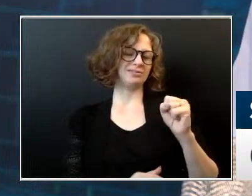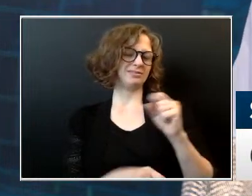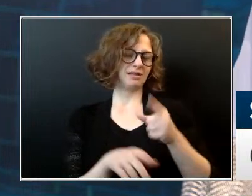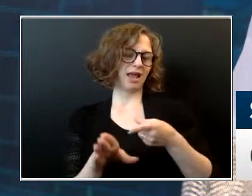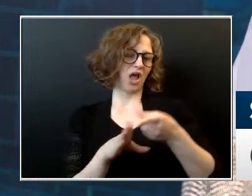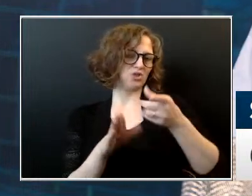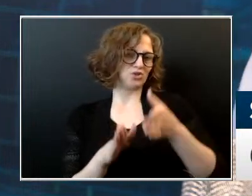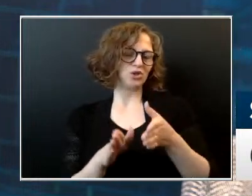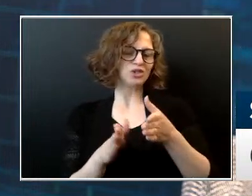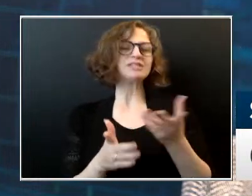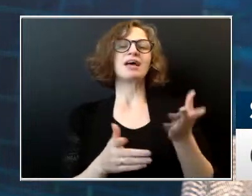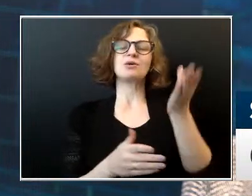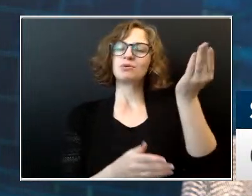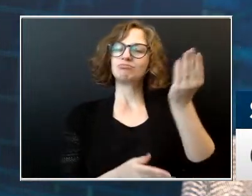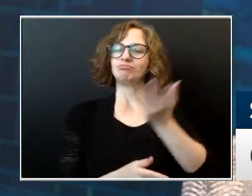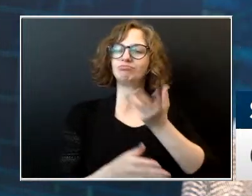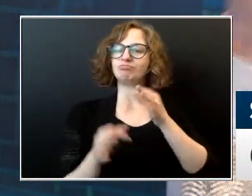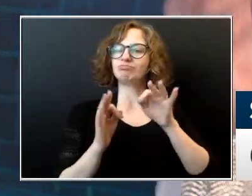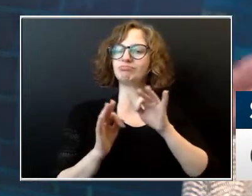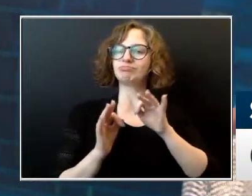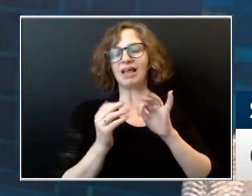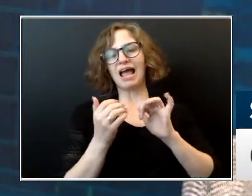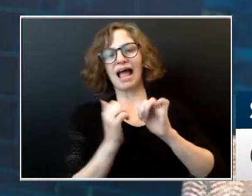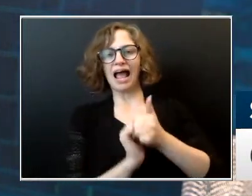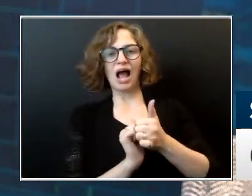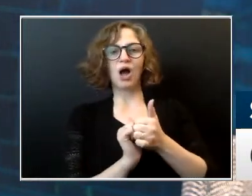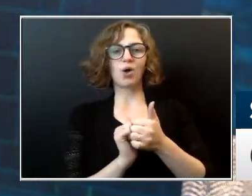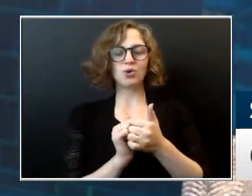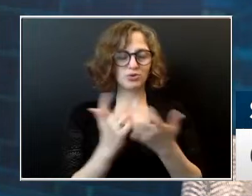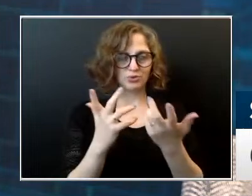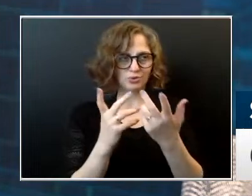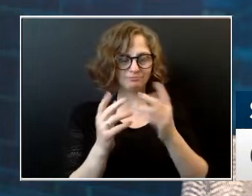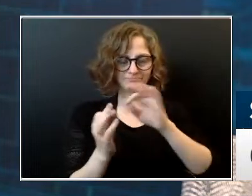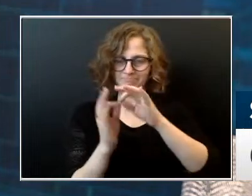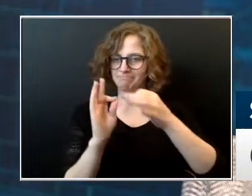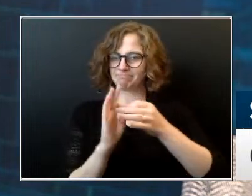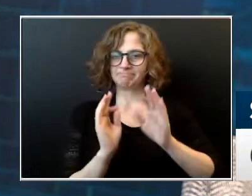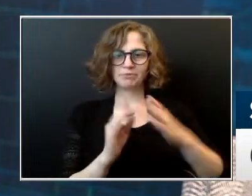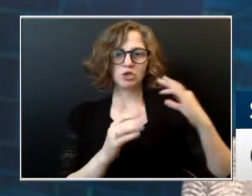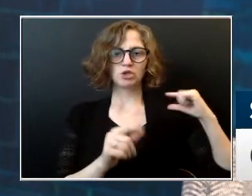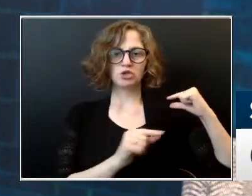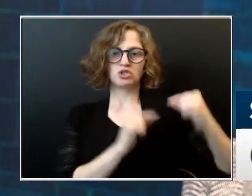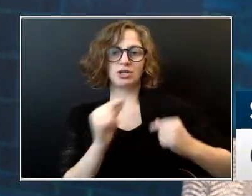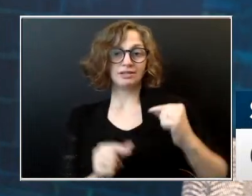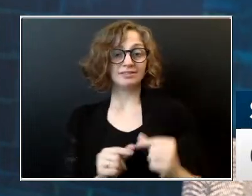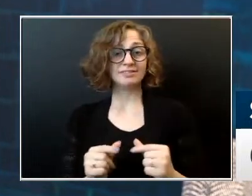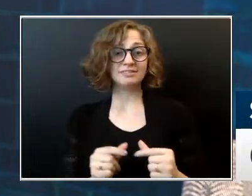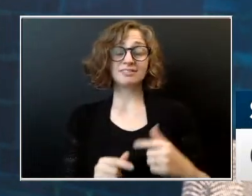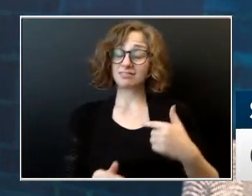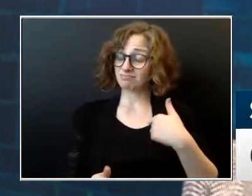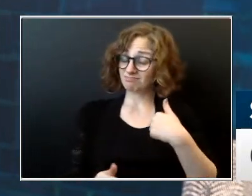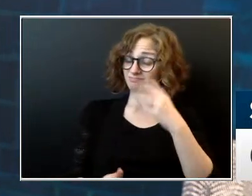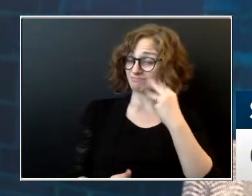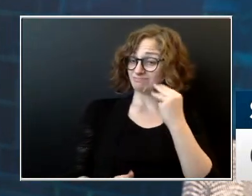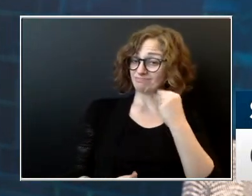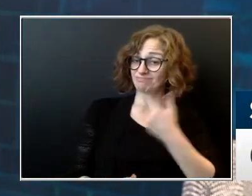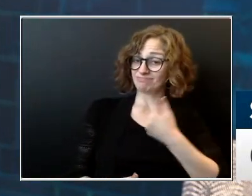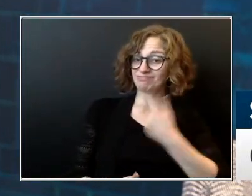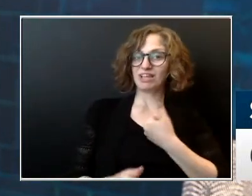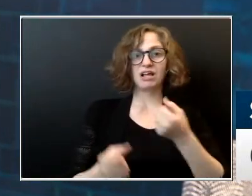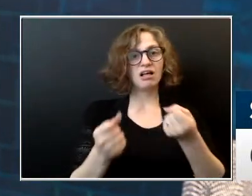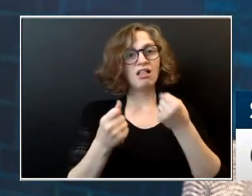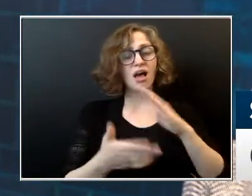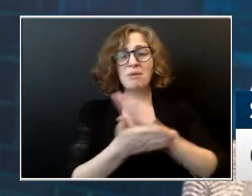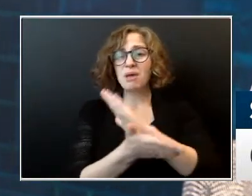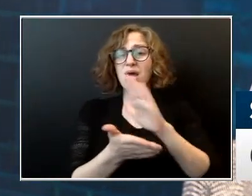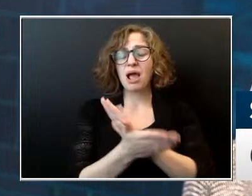own genes. I want to tell you, I had this done. There's a whole long amount of paperwork with a lot of terms and things in